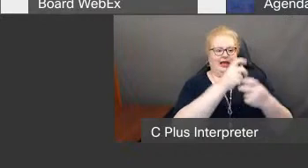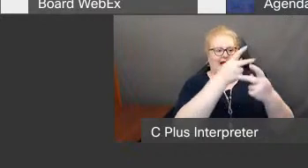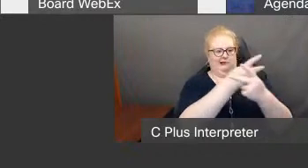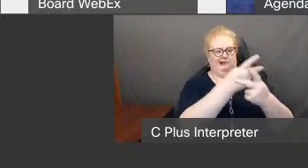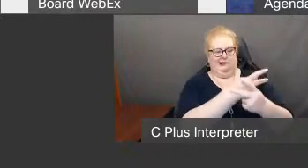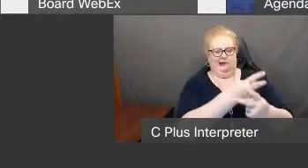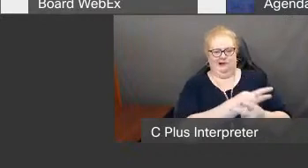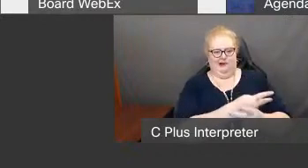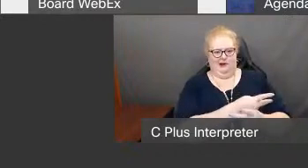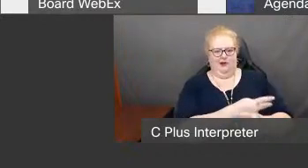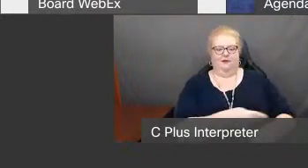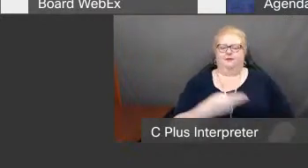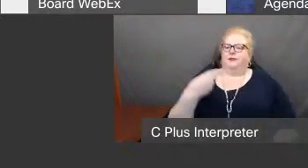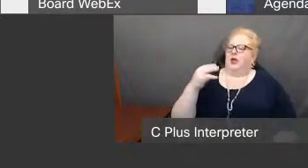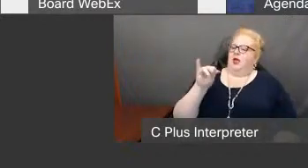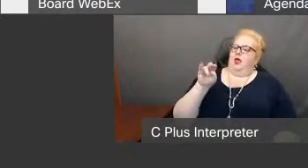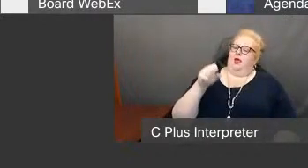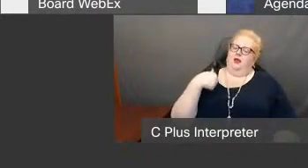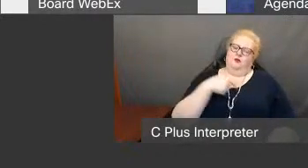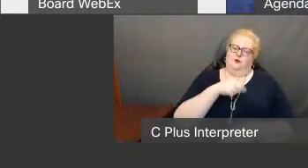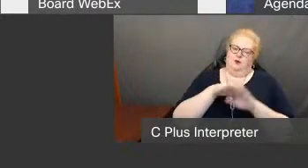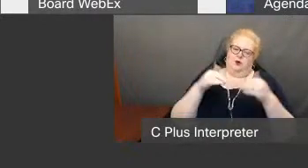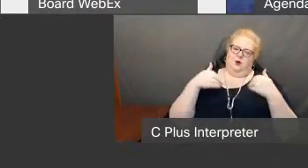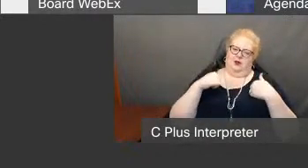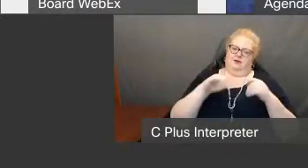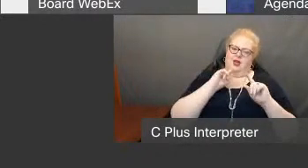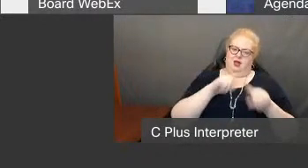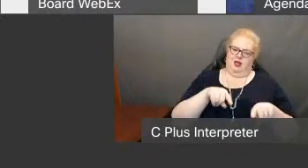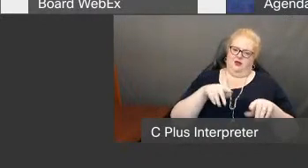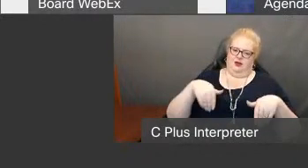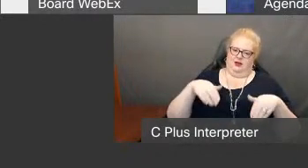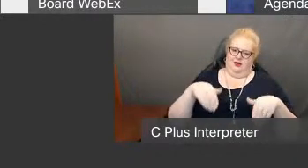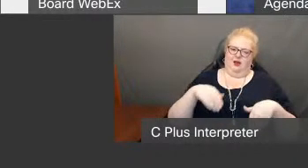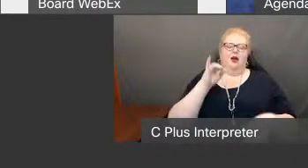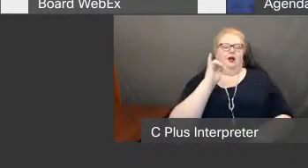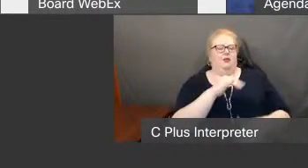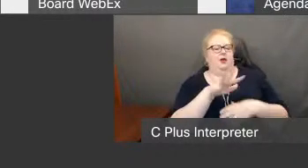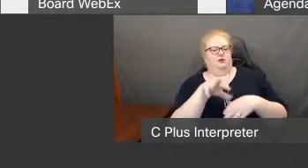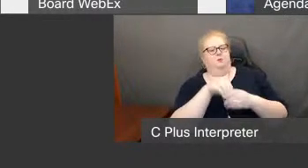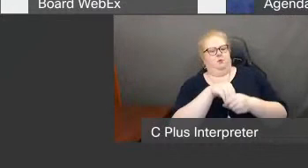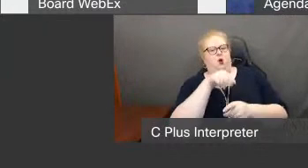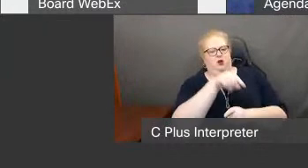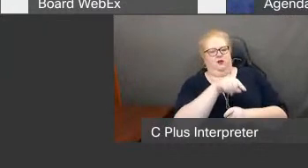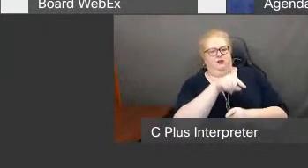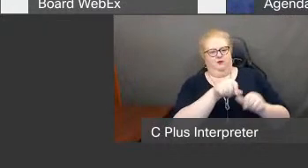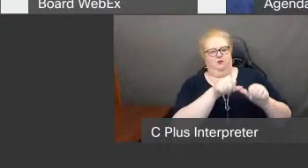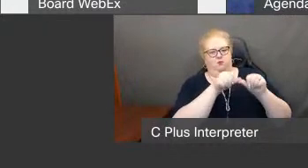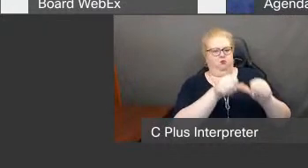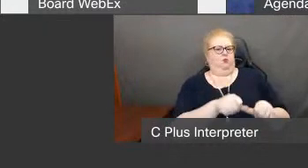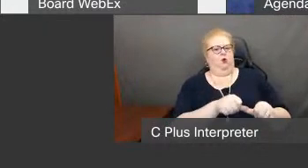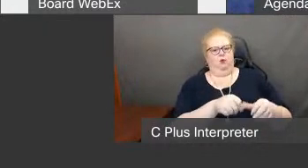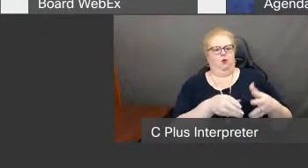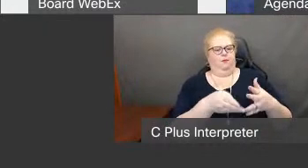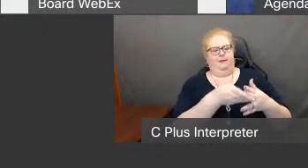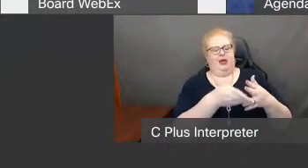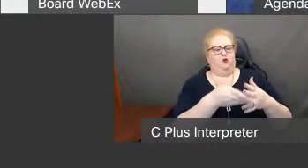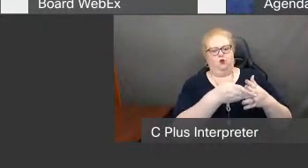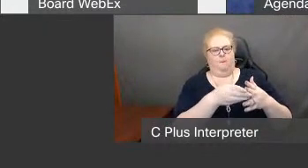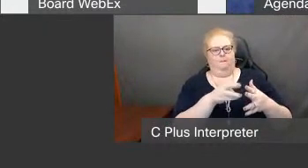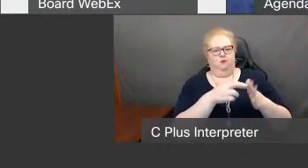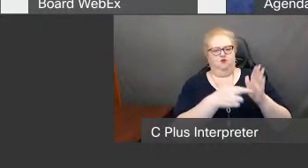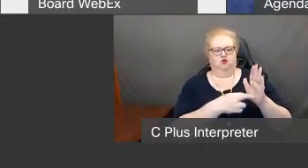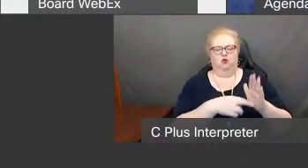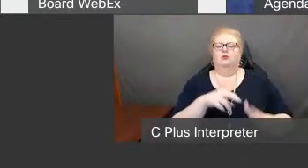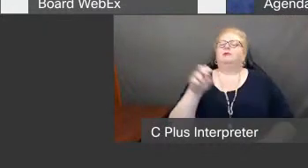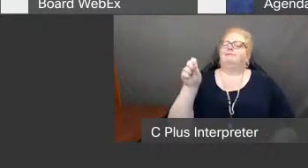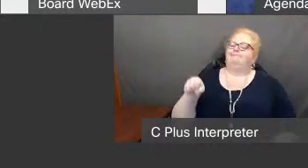So Vice Mayor Hines, we don't have that answer yet. Okay. So that's part of this. Right. That's part of permanent interim rule. Yes, sir.